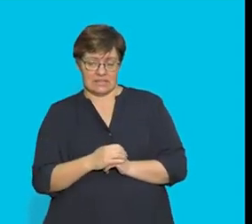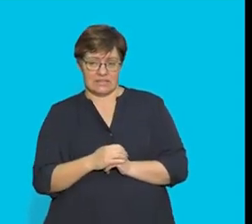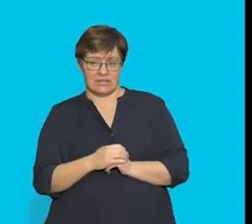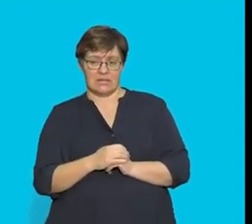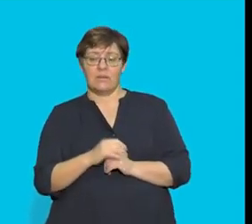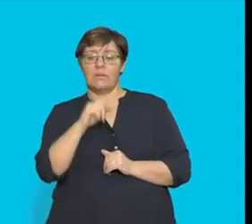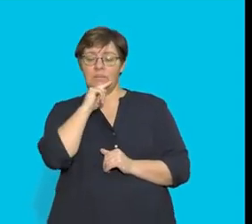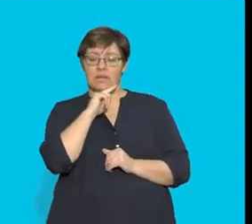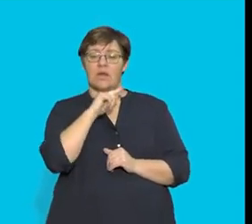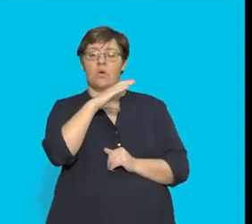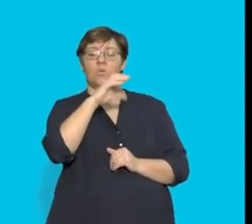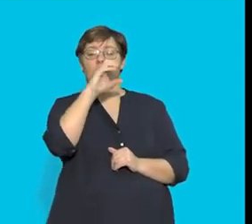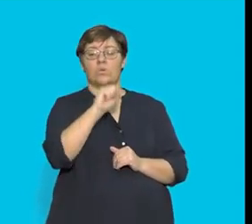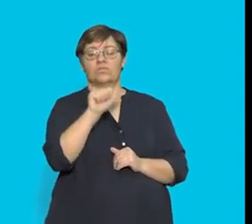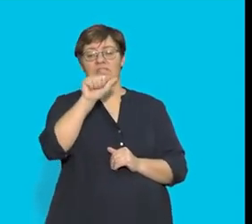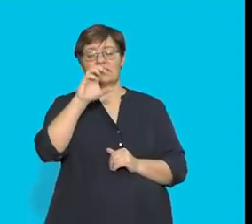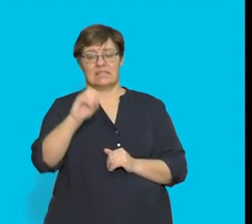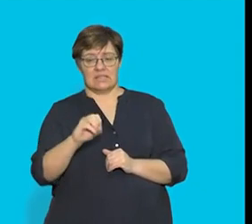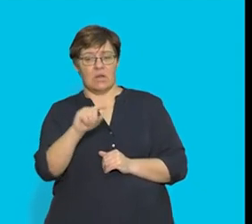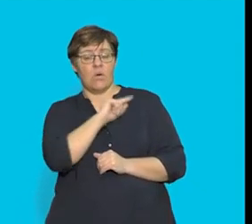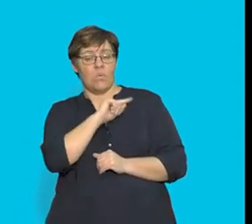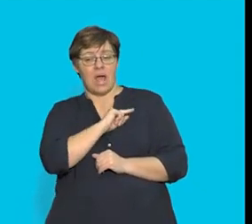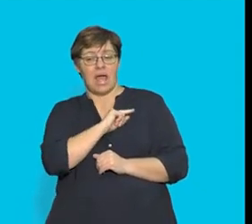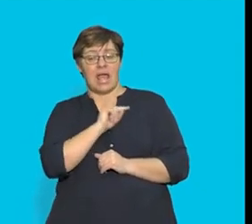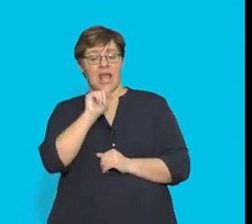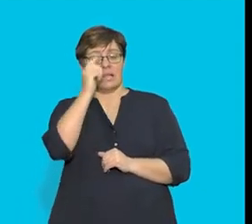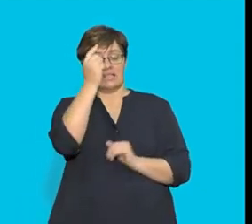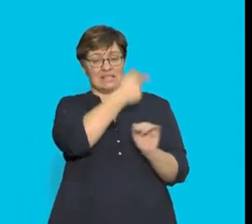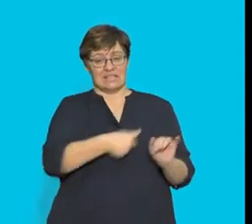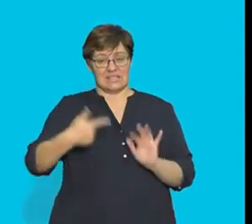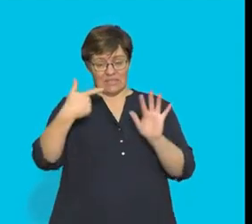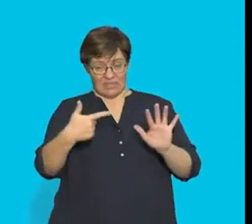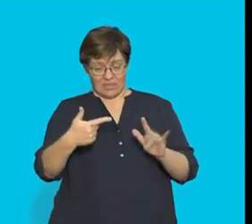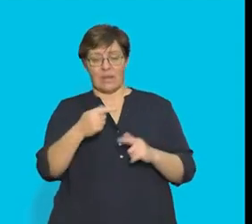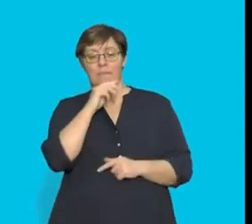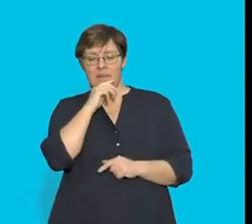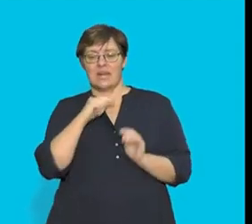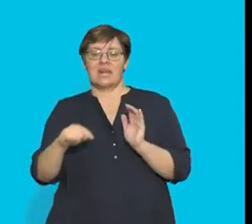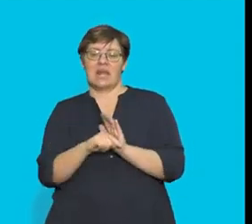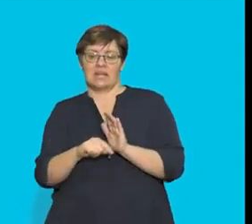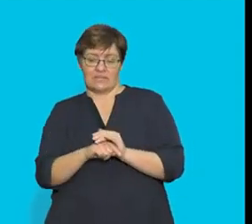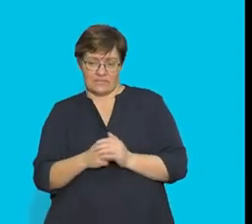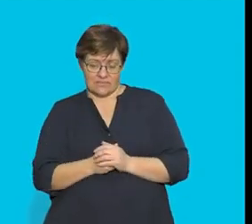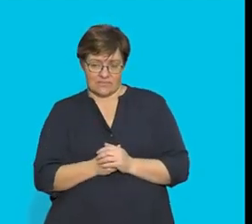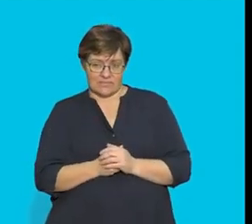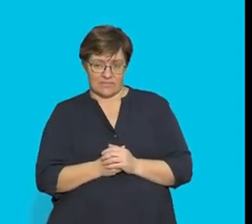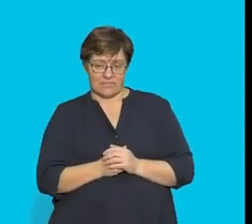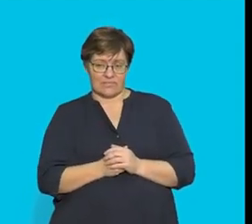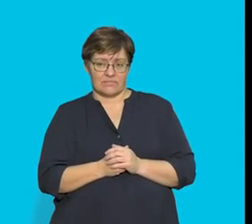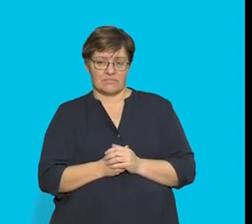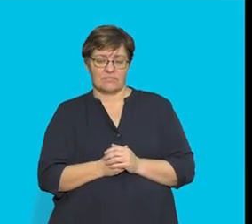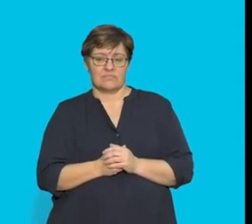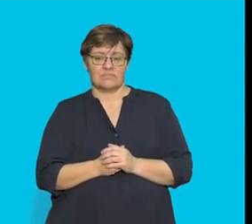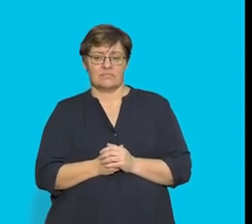so it just becomes cos of 60, and because it's second quadrant, it becomes negative, hence we have negative cos of